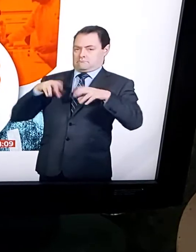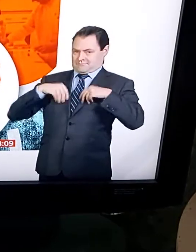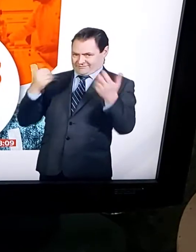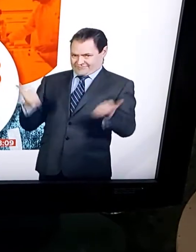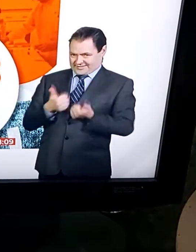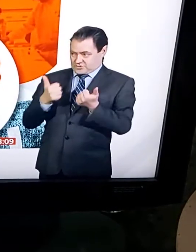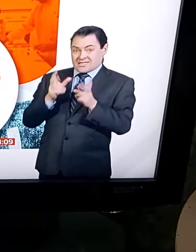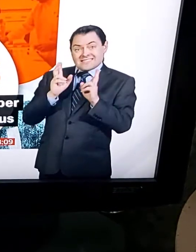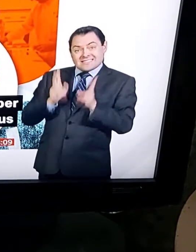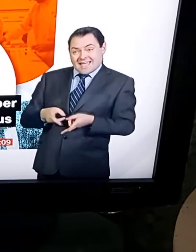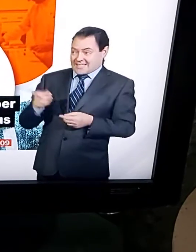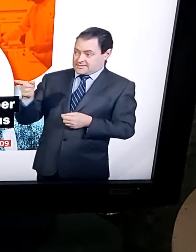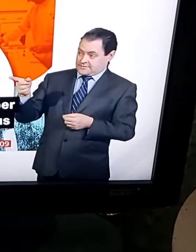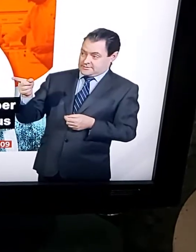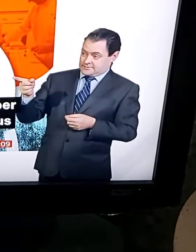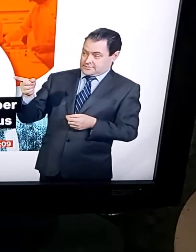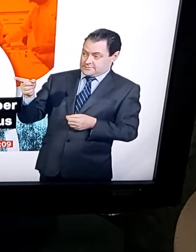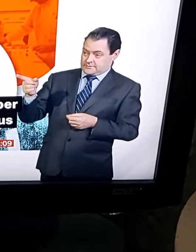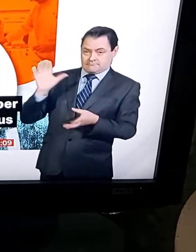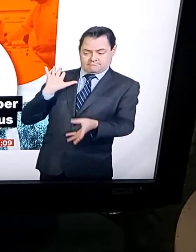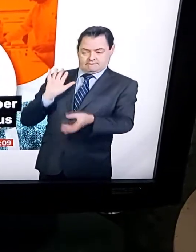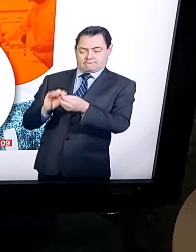who died from the virus has actually reached